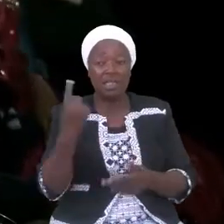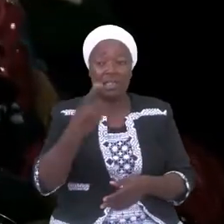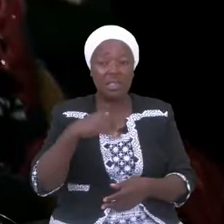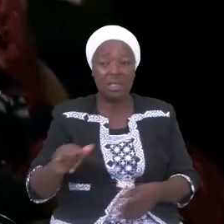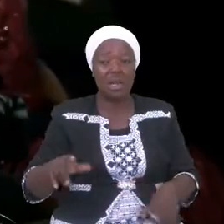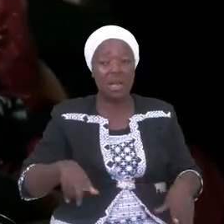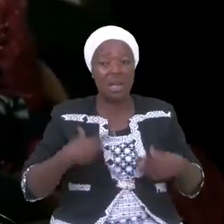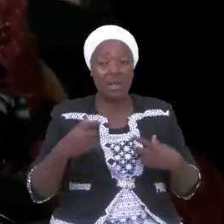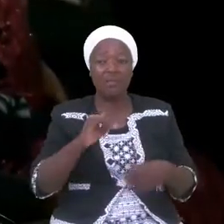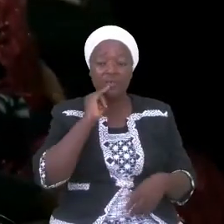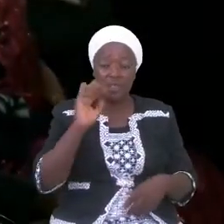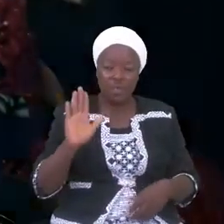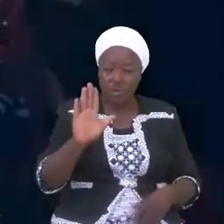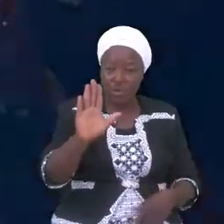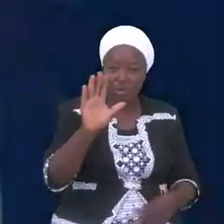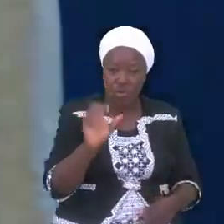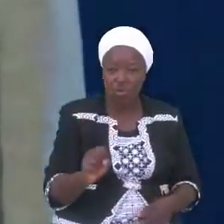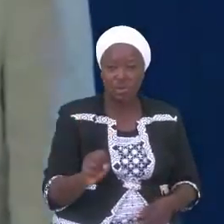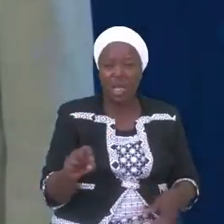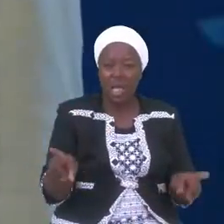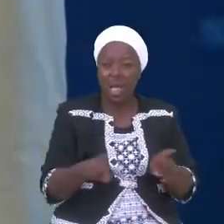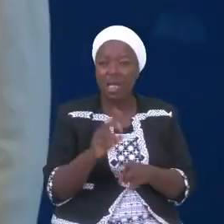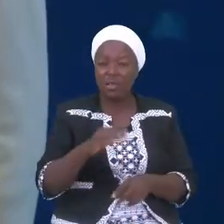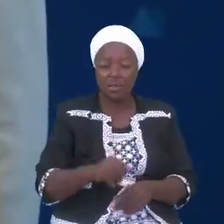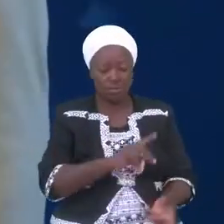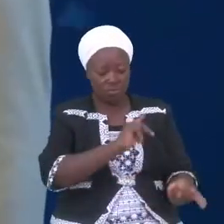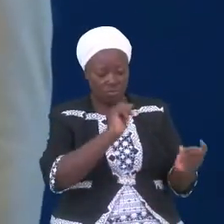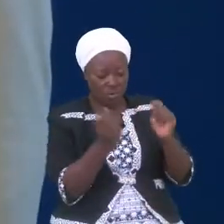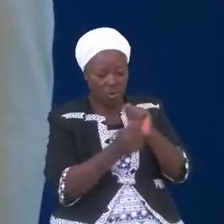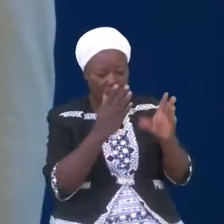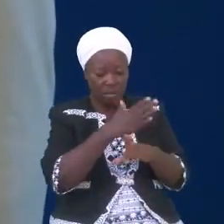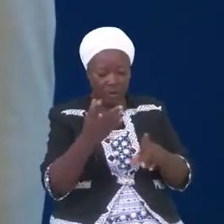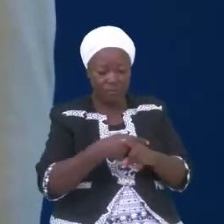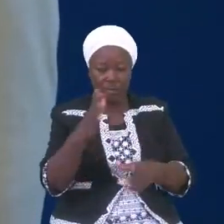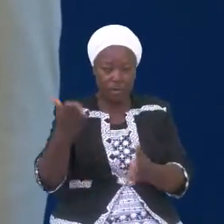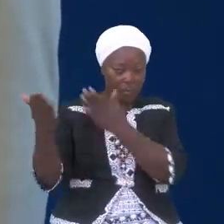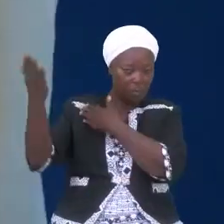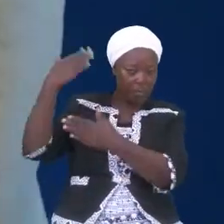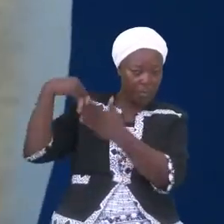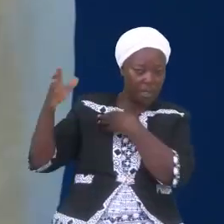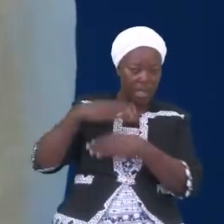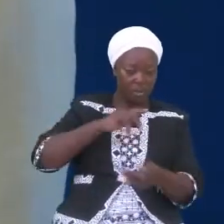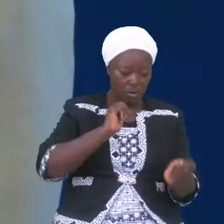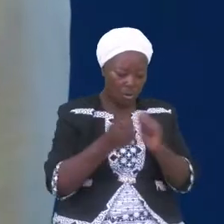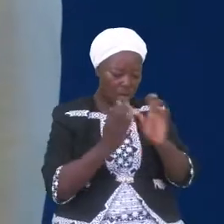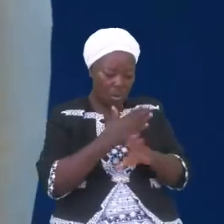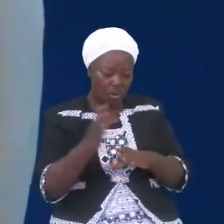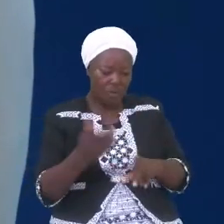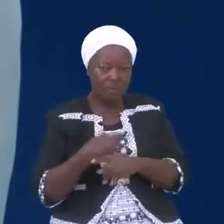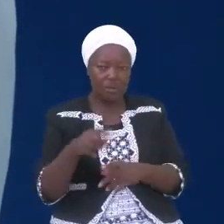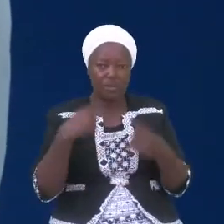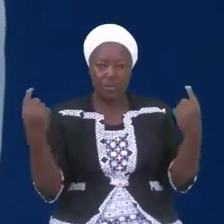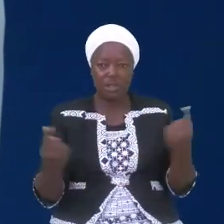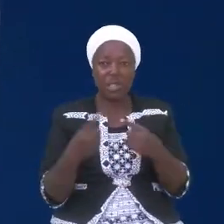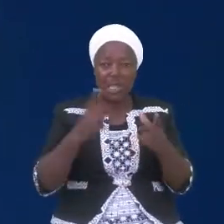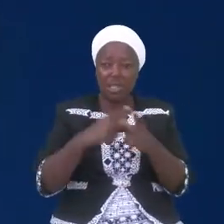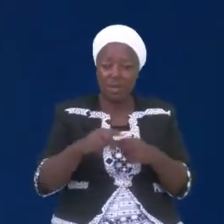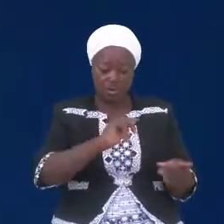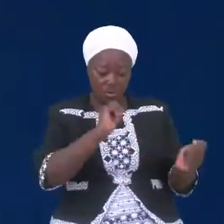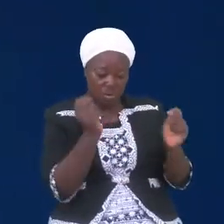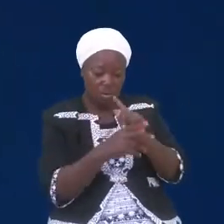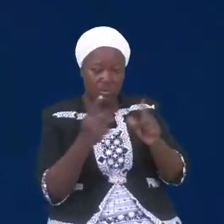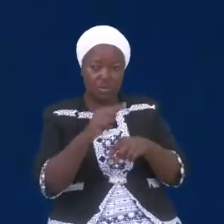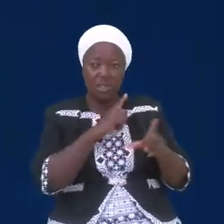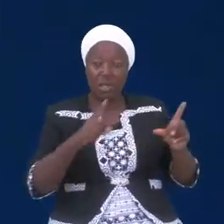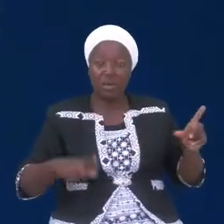life is yours as you turn away from your past and turn away from your sin. And you turn unto the